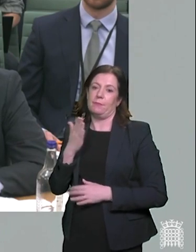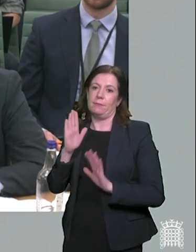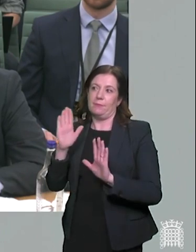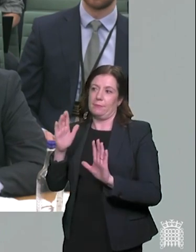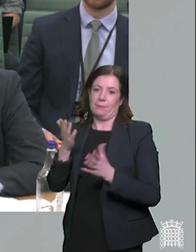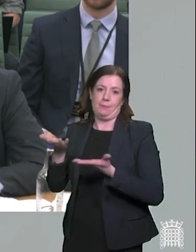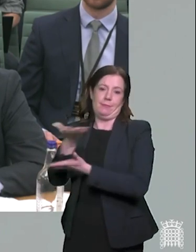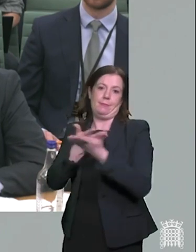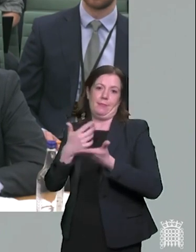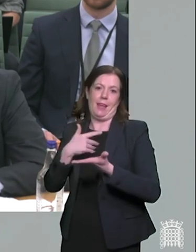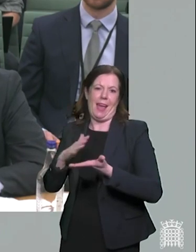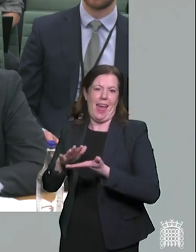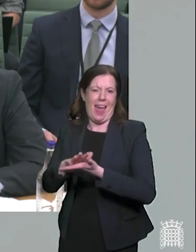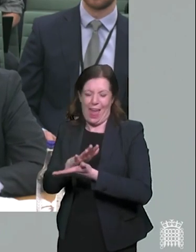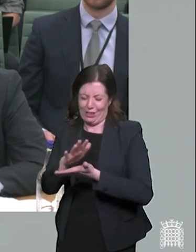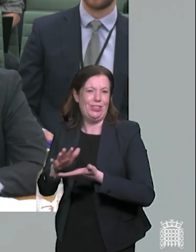enjoyed our discussion. Well,